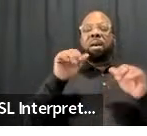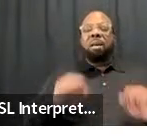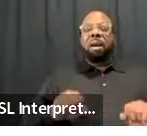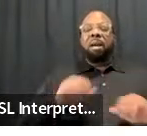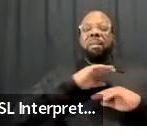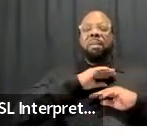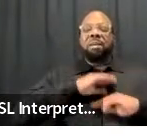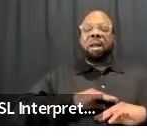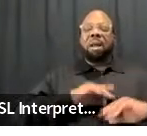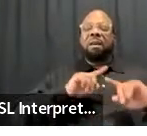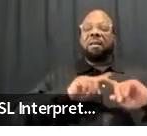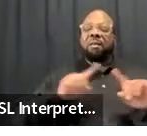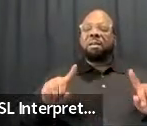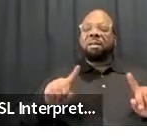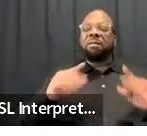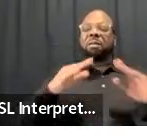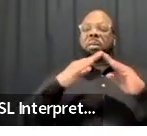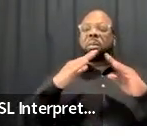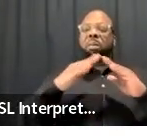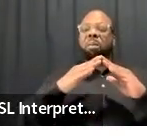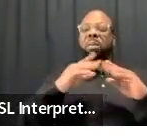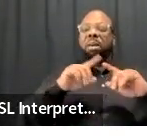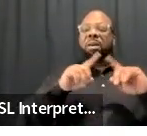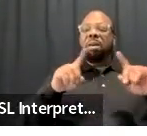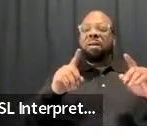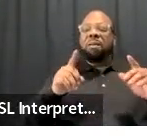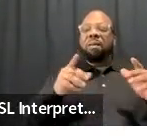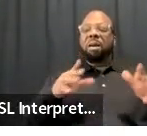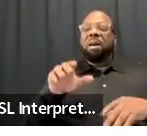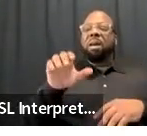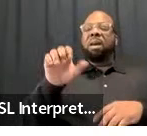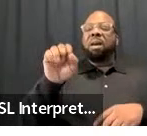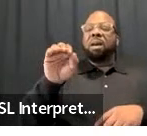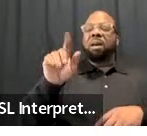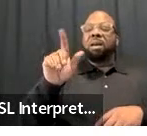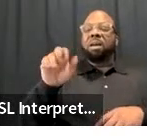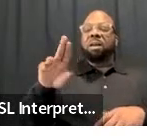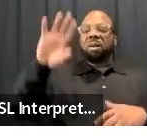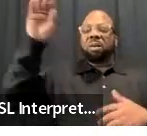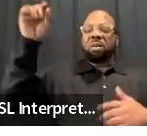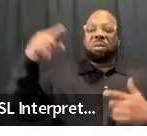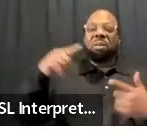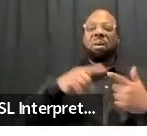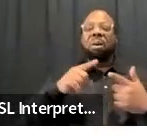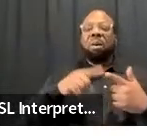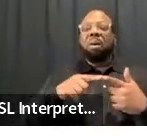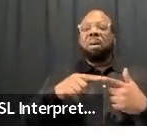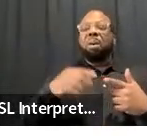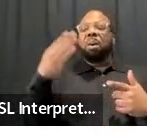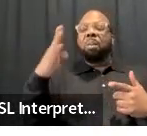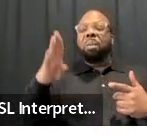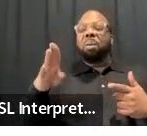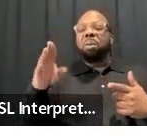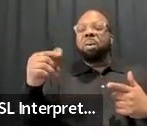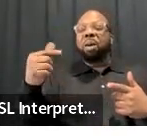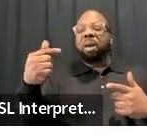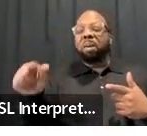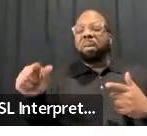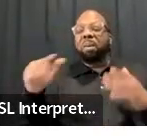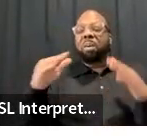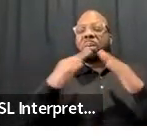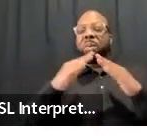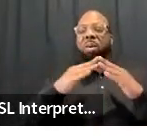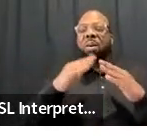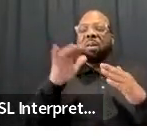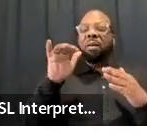different rooftops in different ways. That includes solar. In some cases, that includes blue roofs and green roofs. So that is sort of built